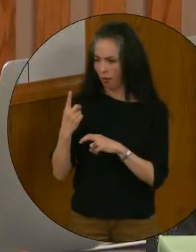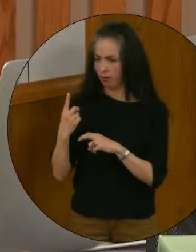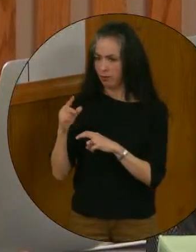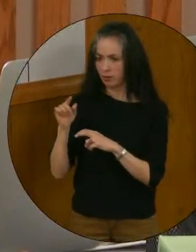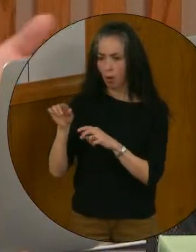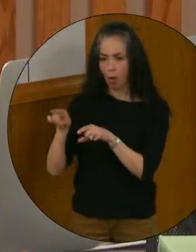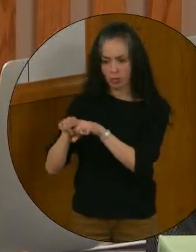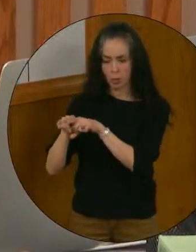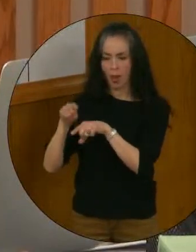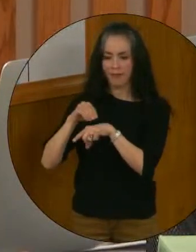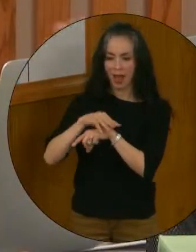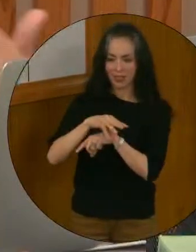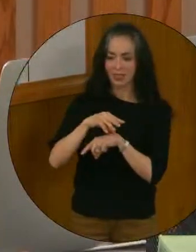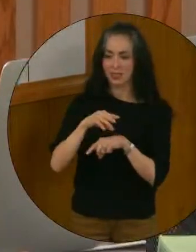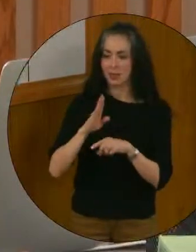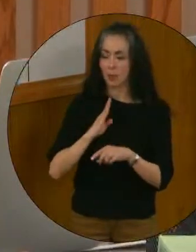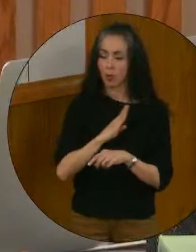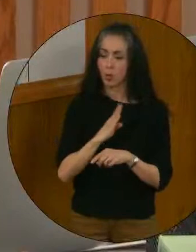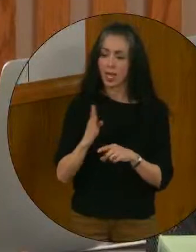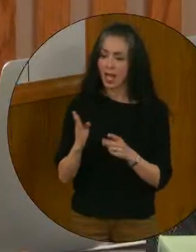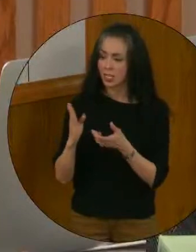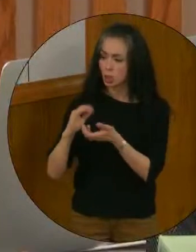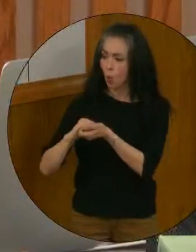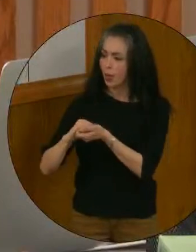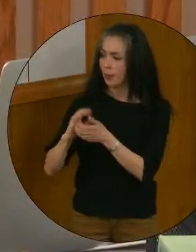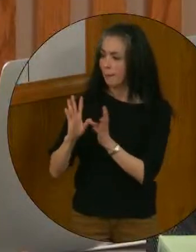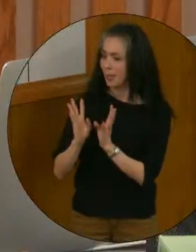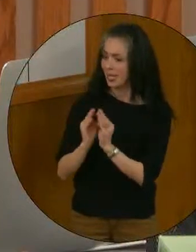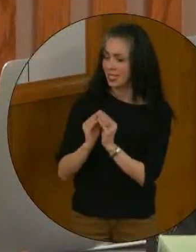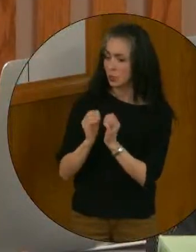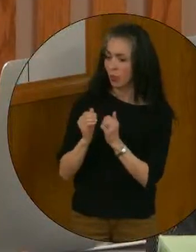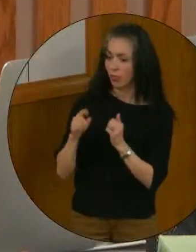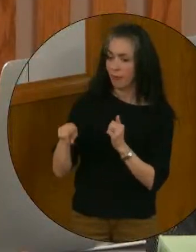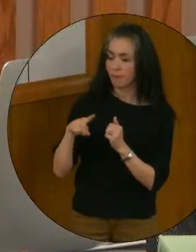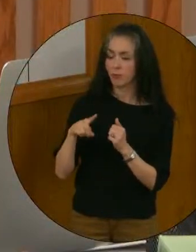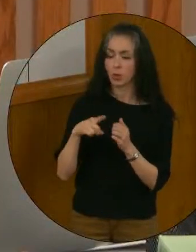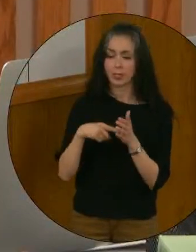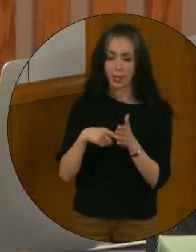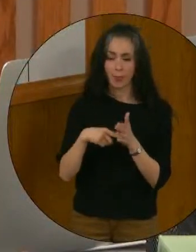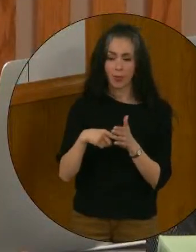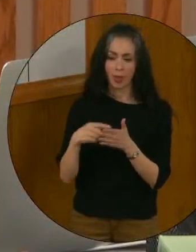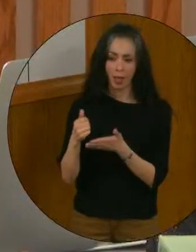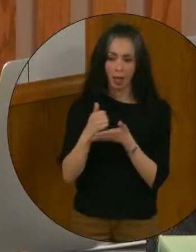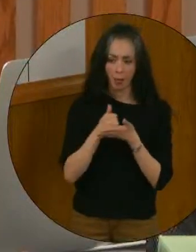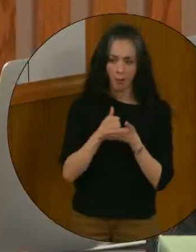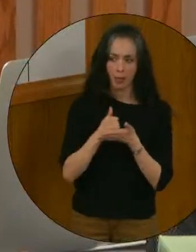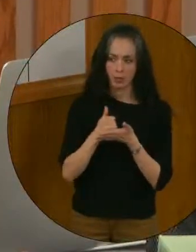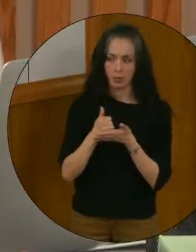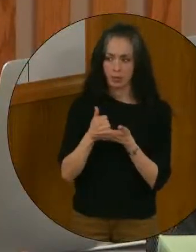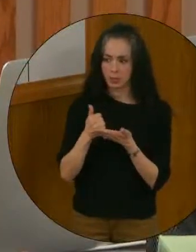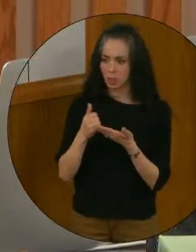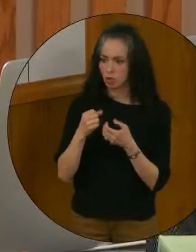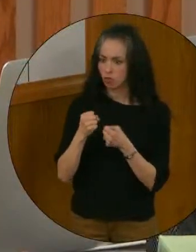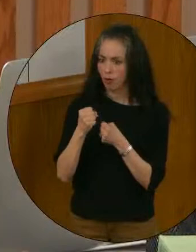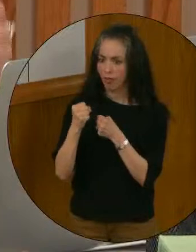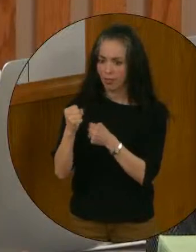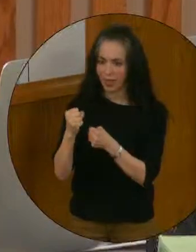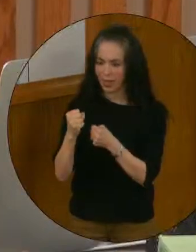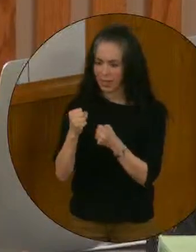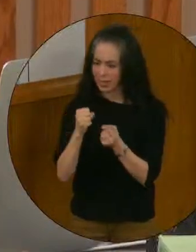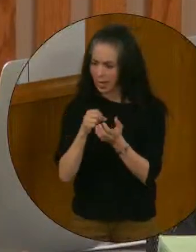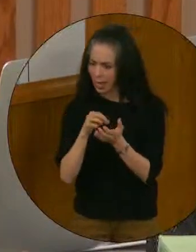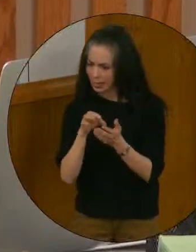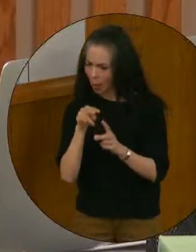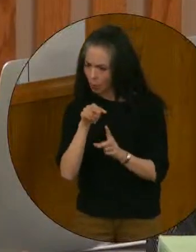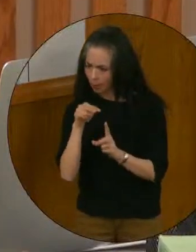advises the board, and we've had joint meetings with them, for example. They help us strengthen our accountability for stewardship of our resources. So